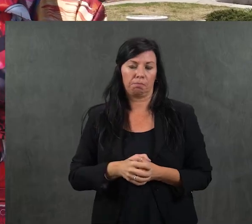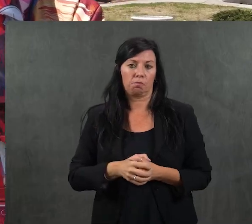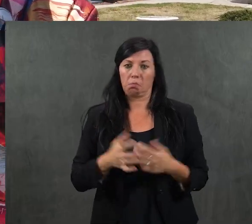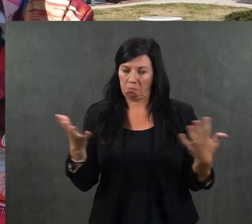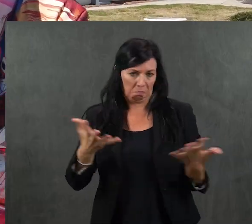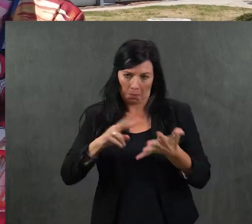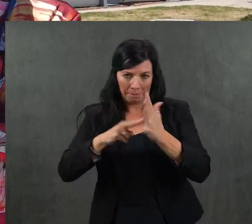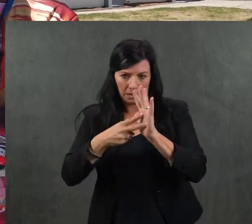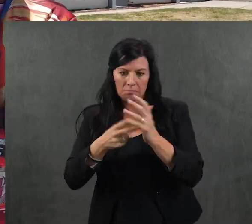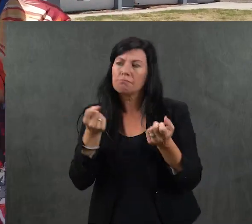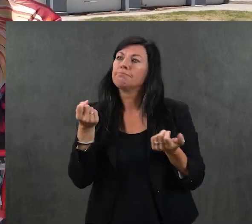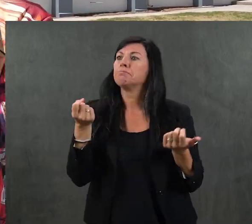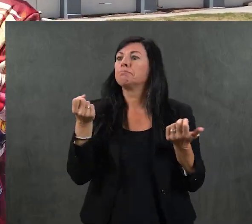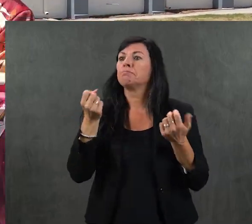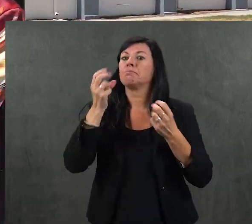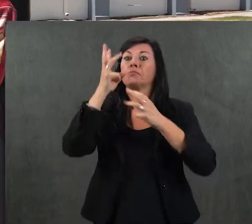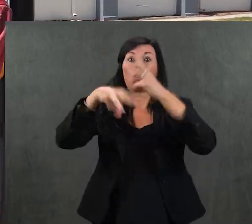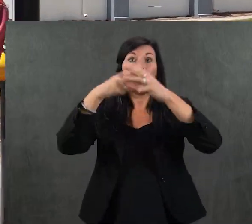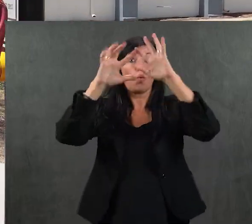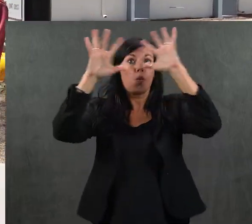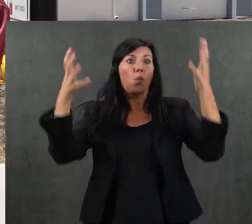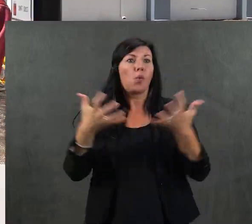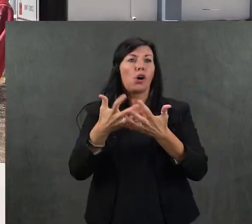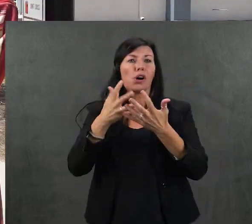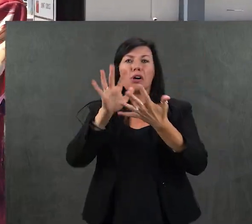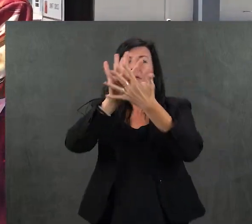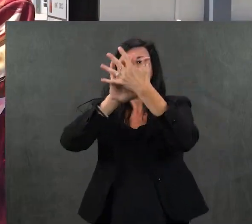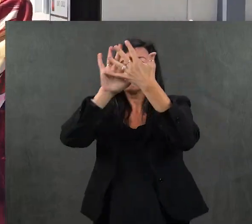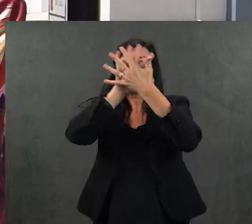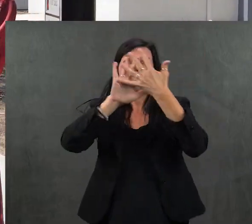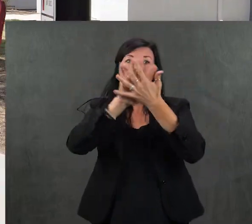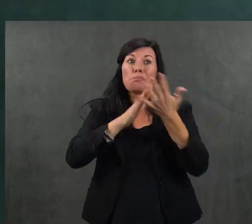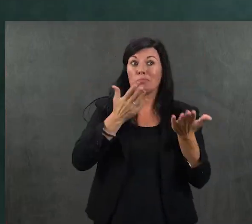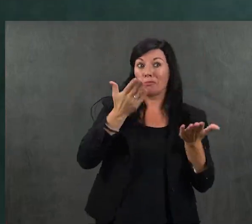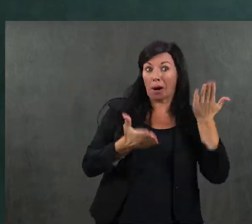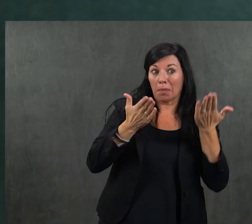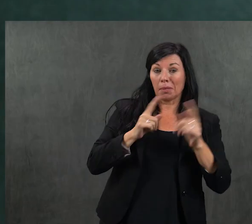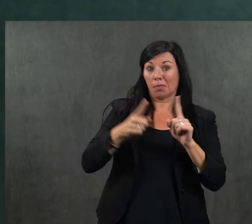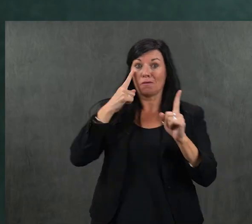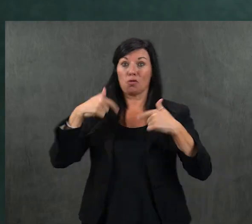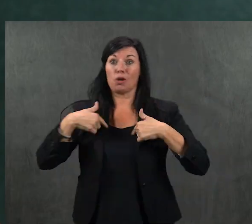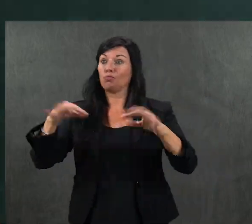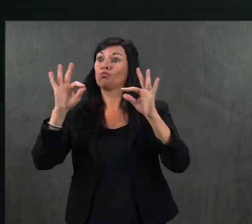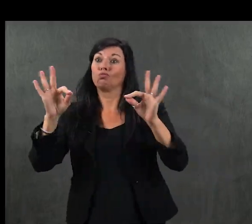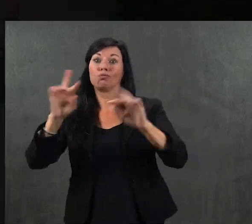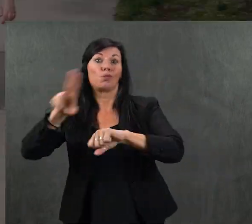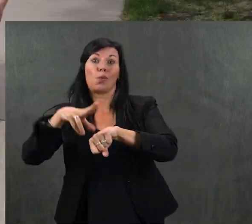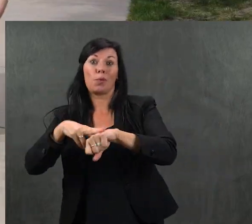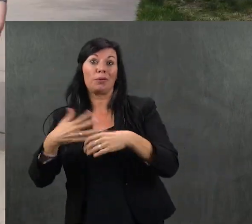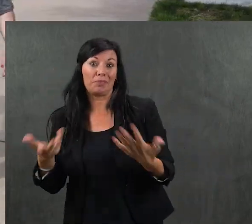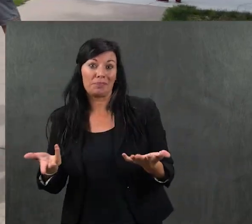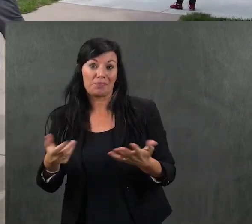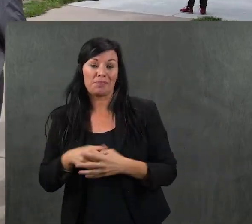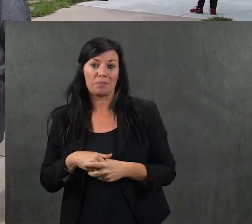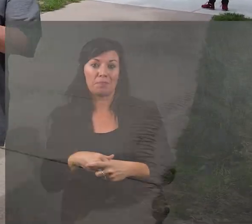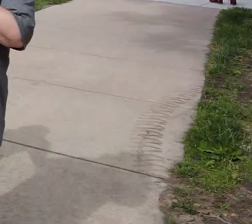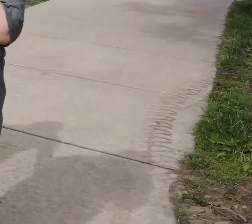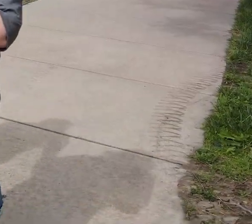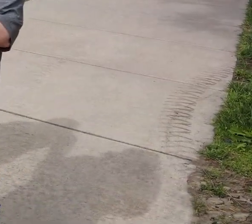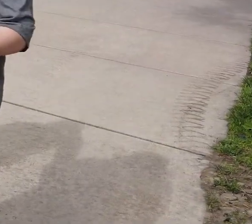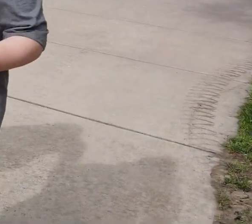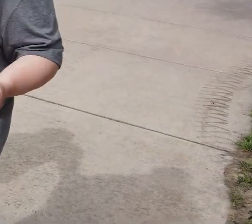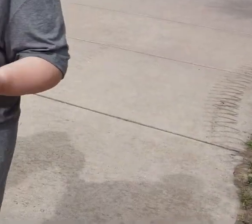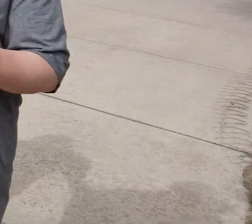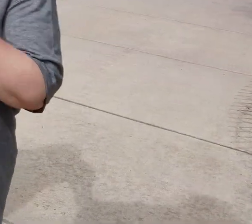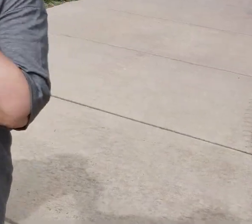For me, that means that the world probably looks blurry, but to me, it's perfectly normal. Amy walks with the student who is navigating